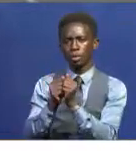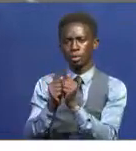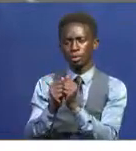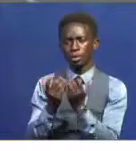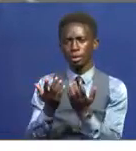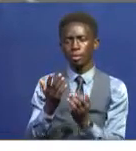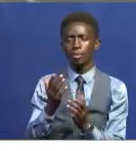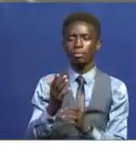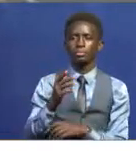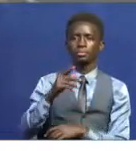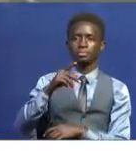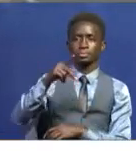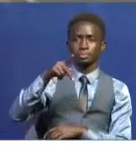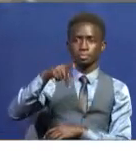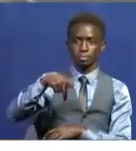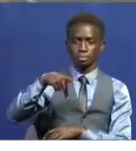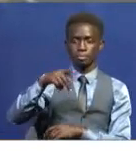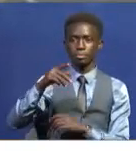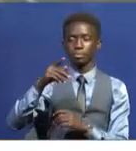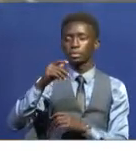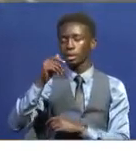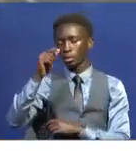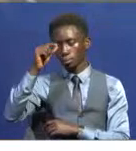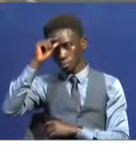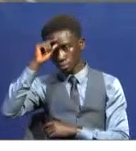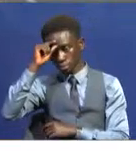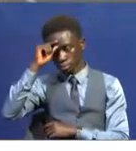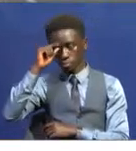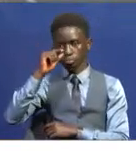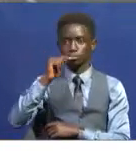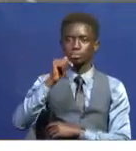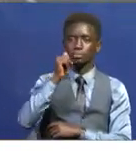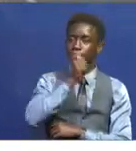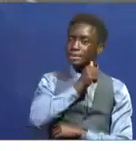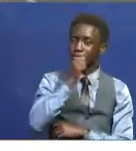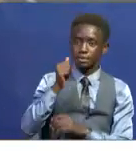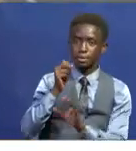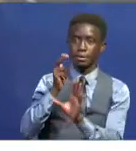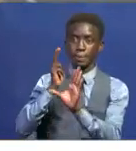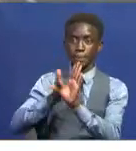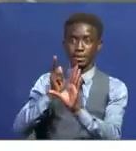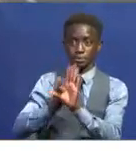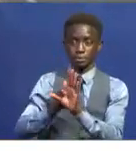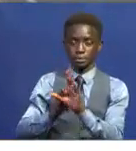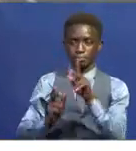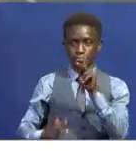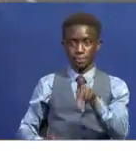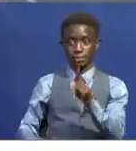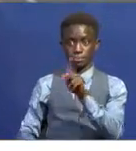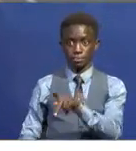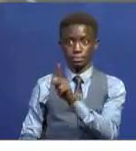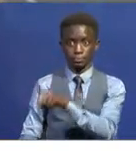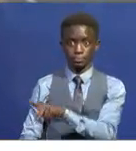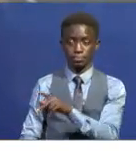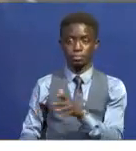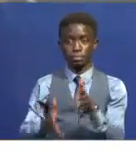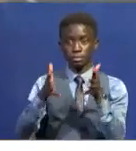private participation, where the government is trying to create an enabling